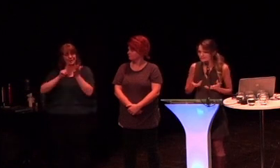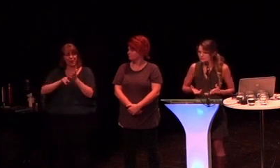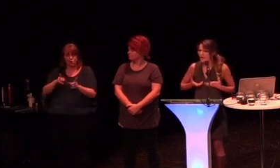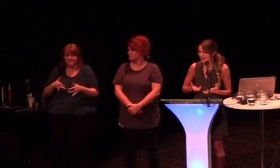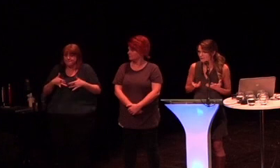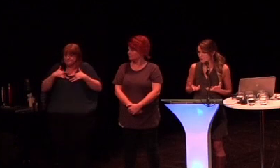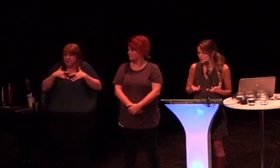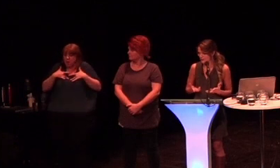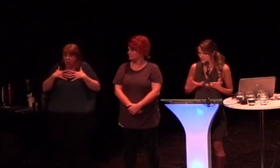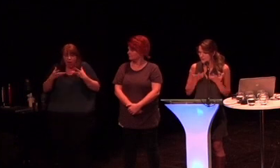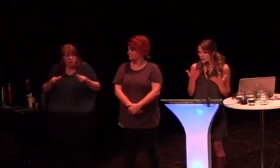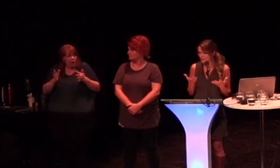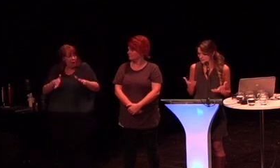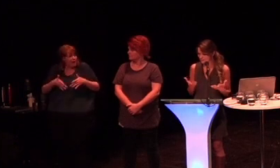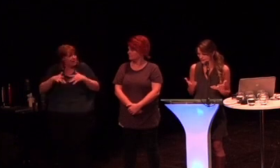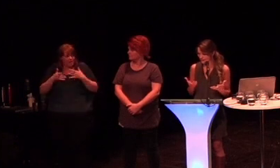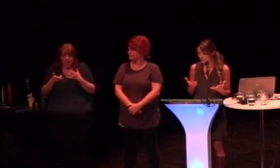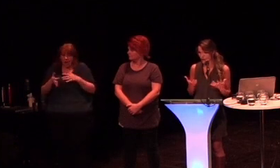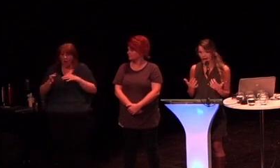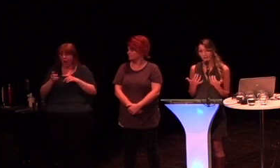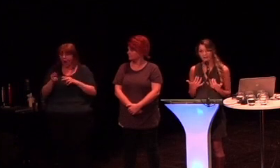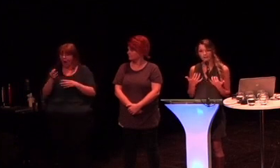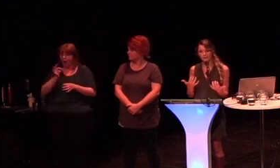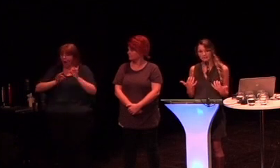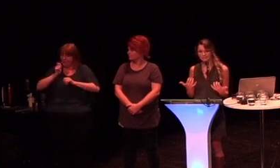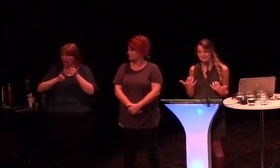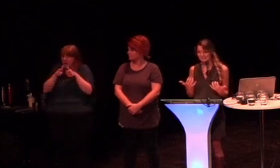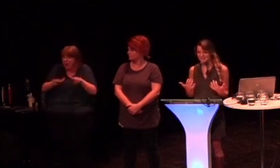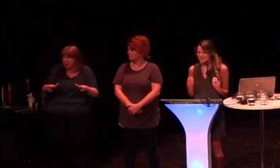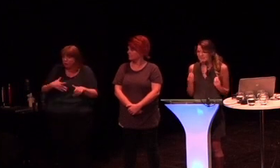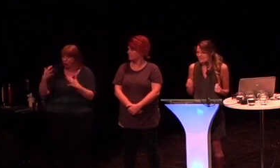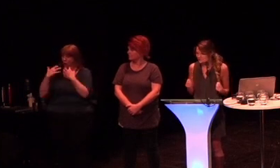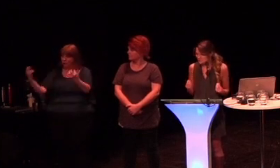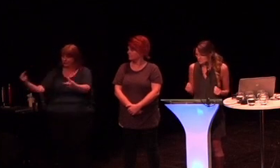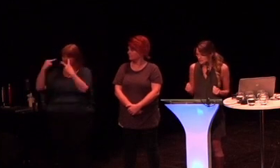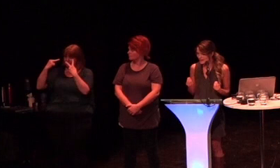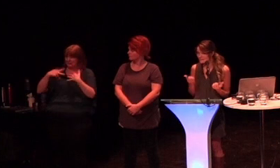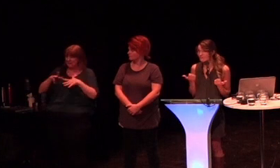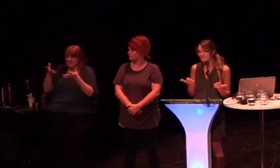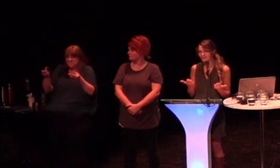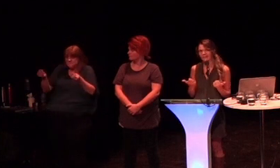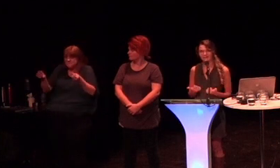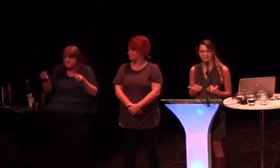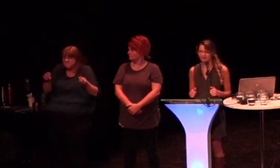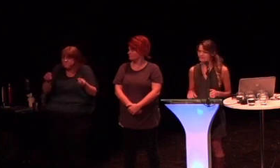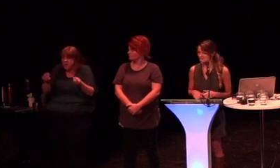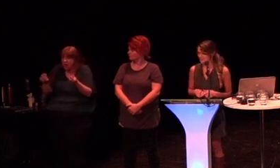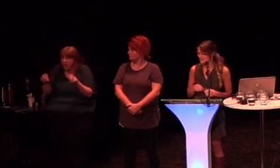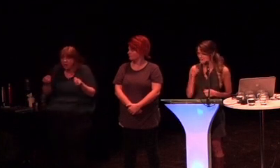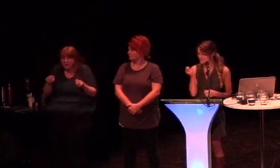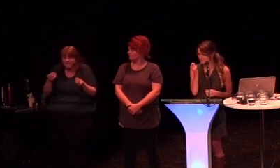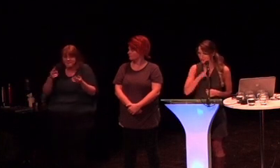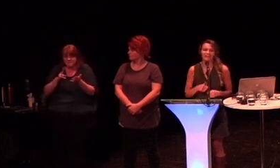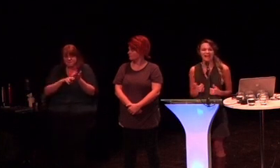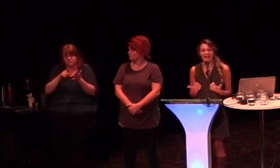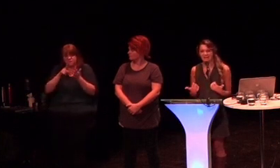you feel it, you have to go there. The art is the language. And when an audience sees it, it's visceral. It's visceral. I can't say the word,